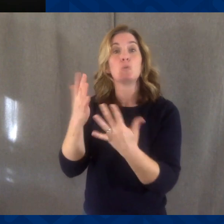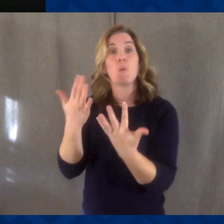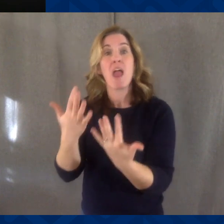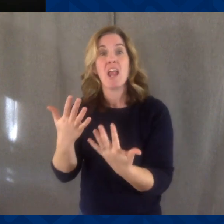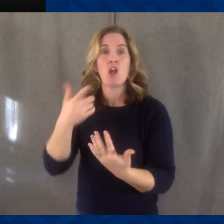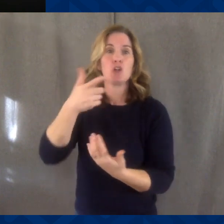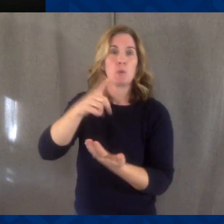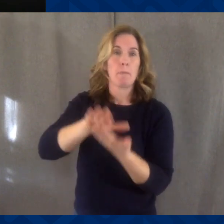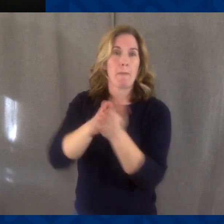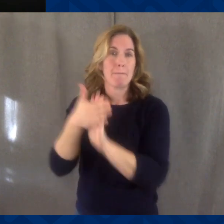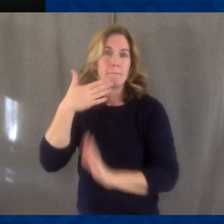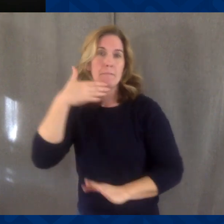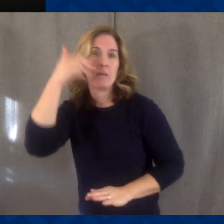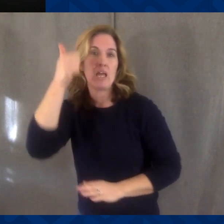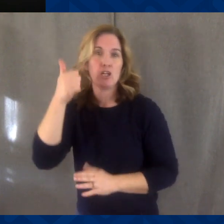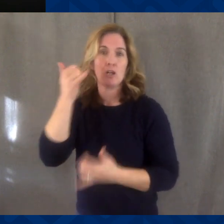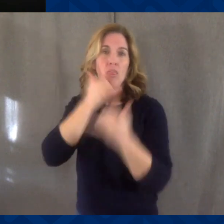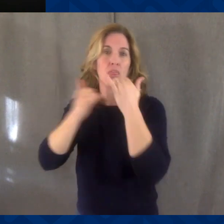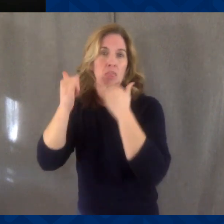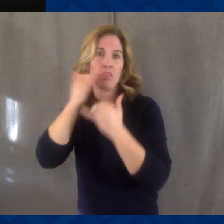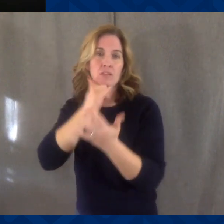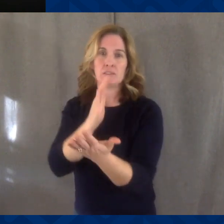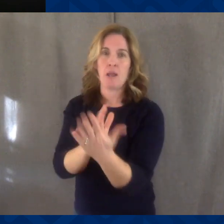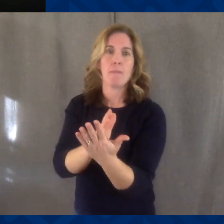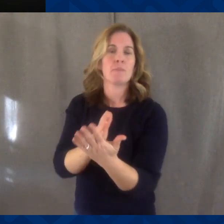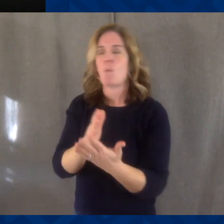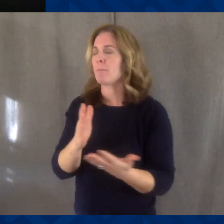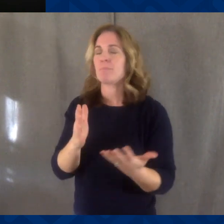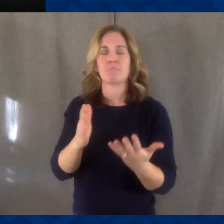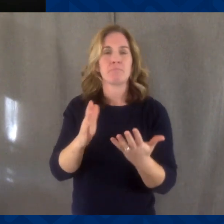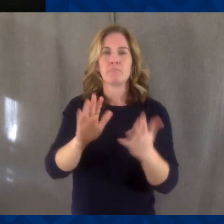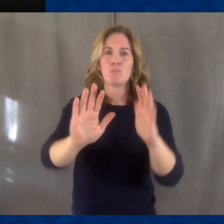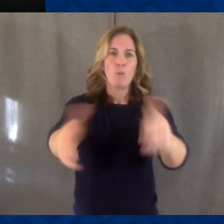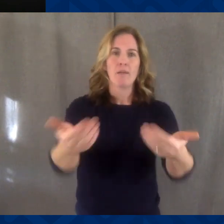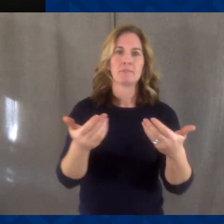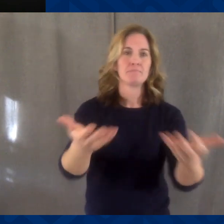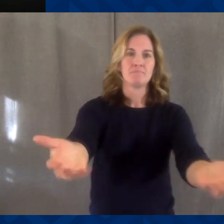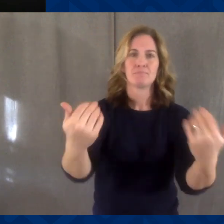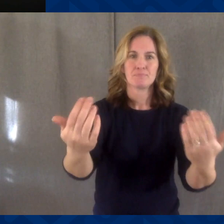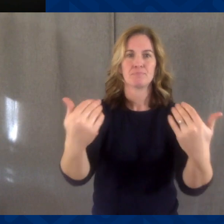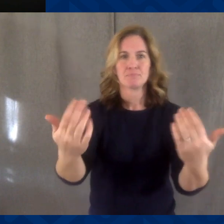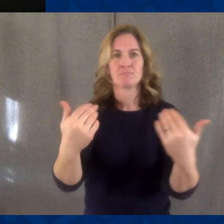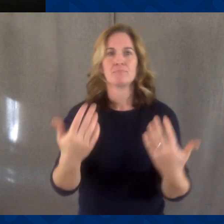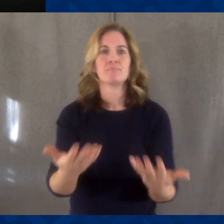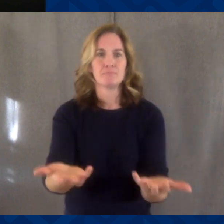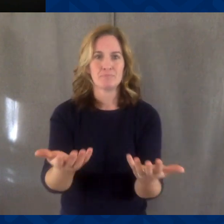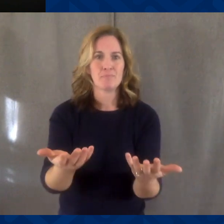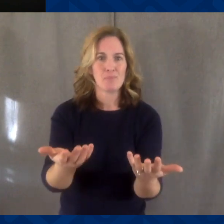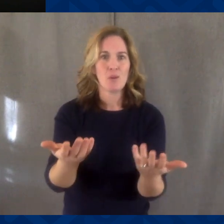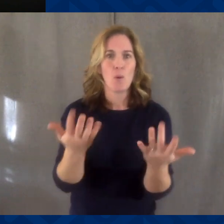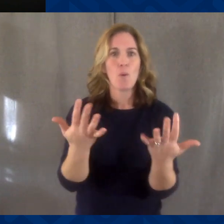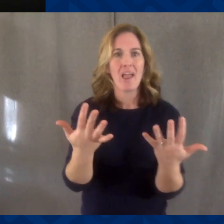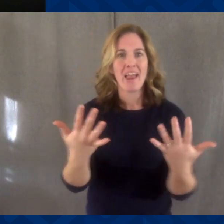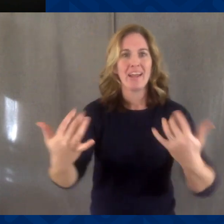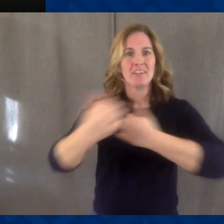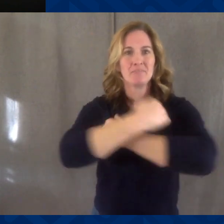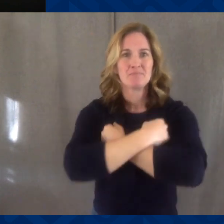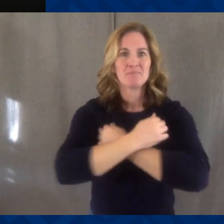and stops making mistakes. Jesus welcomes you just as you are right now. And he's waiting on you with an